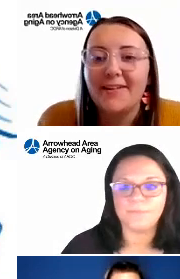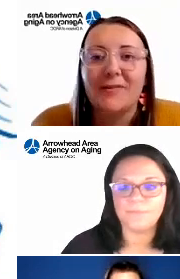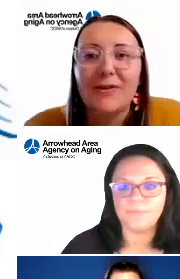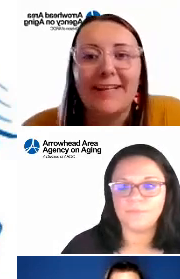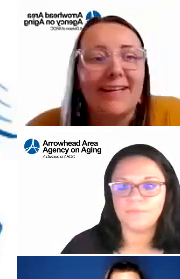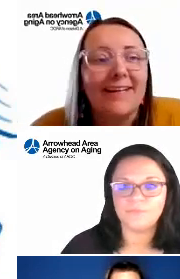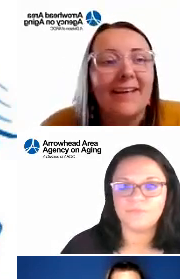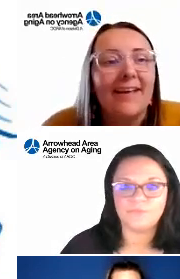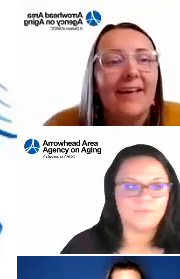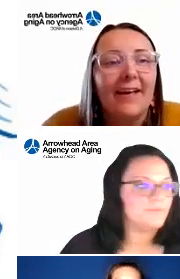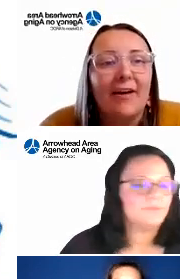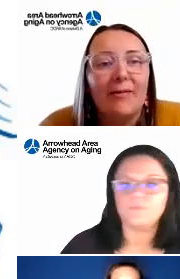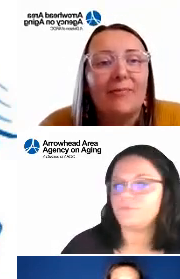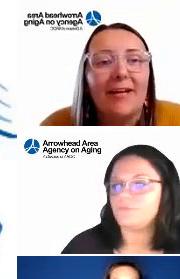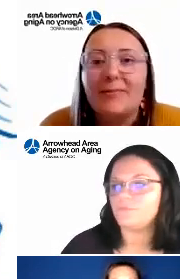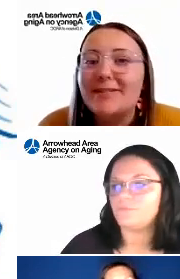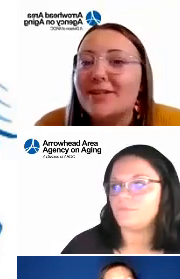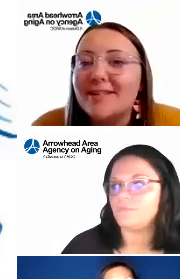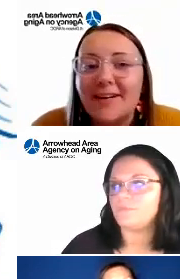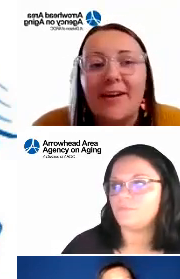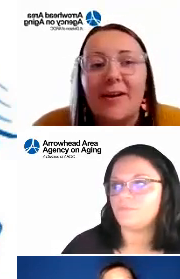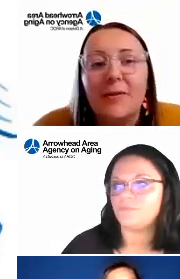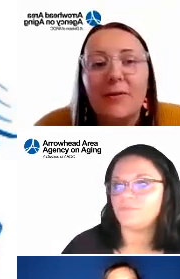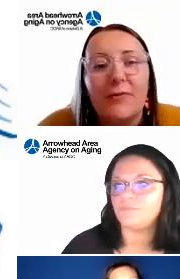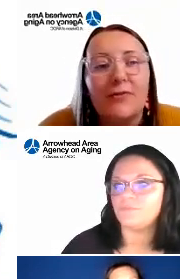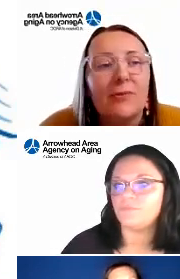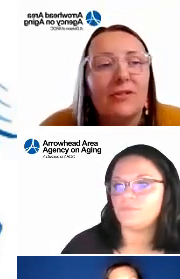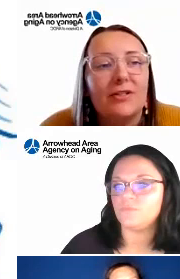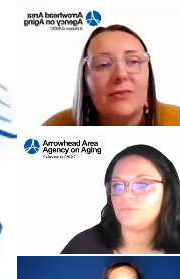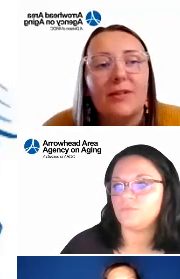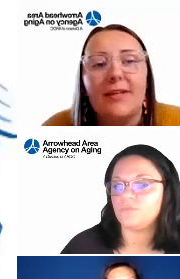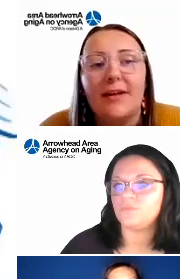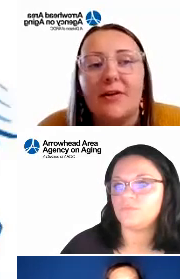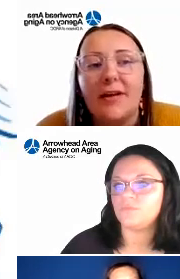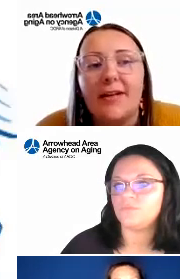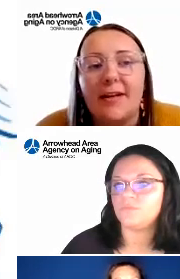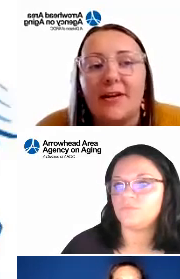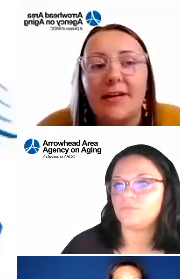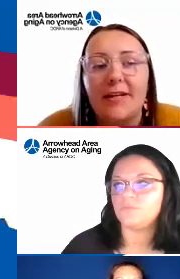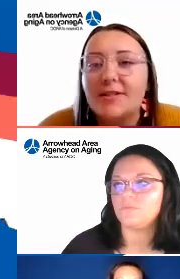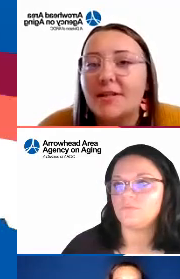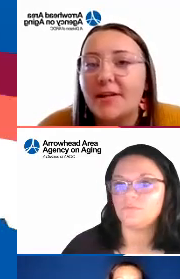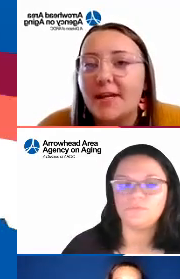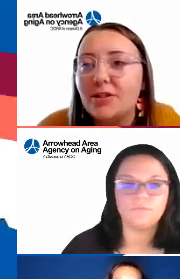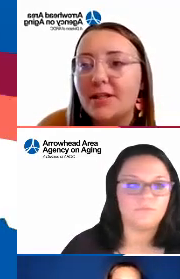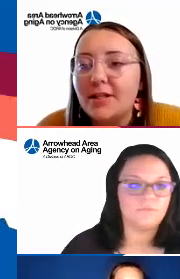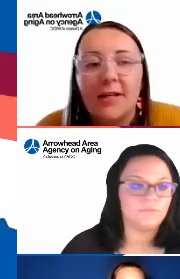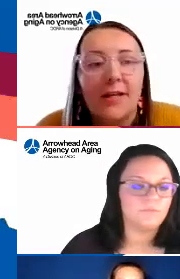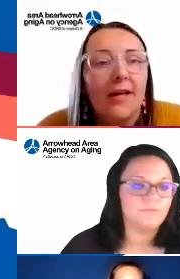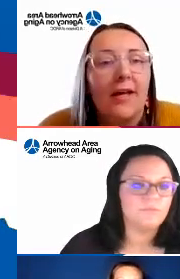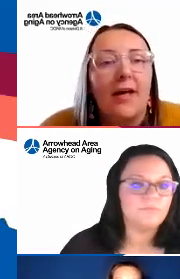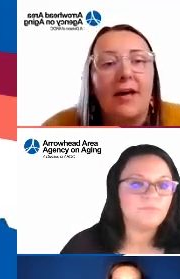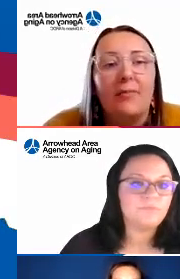All right, good morning. My name is Jess Langer. I'm a Community Outreach Specialist with the Arrowhead Area Agency on